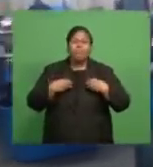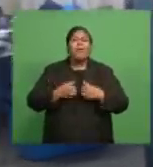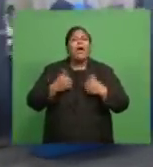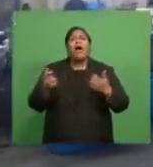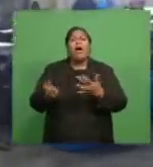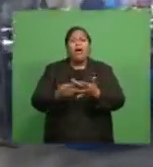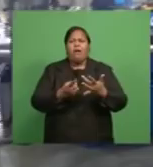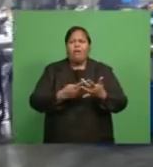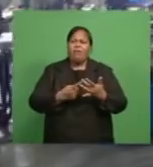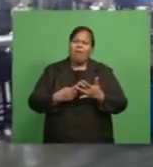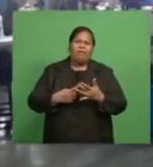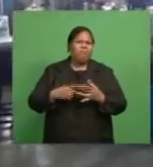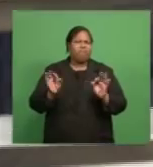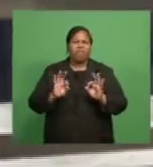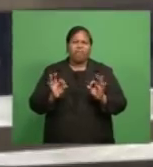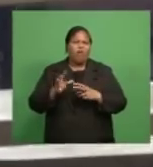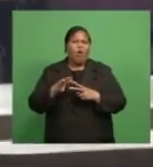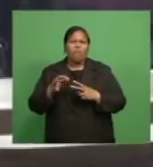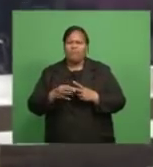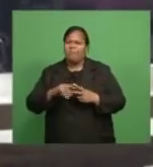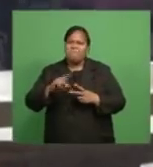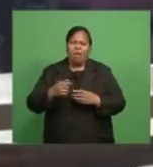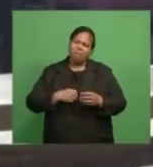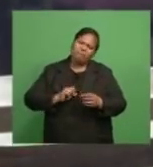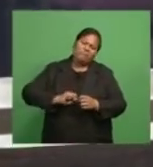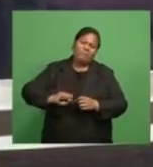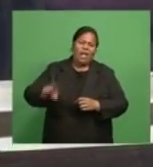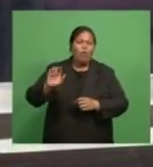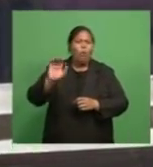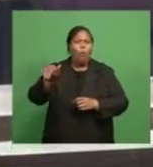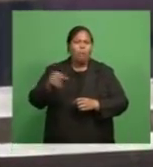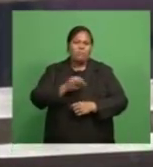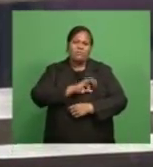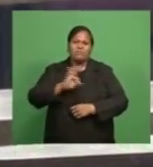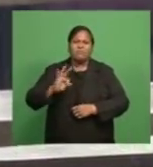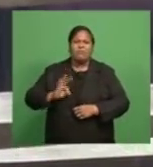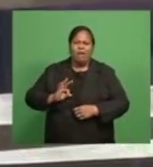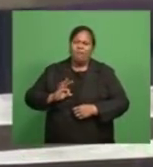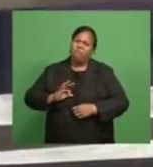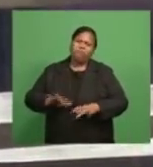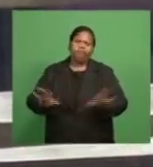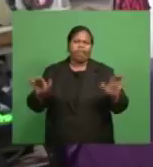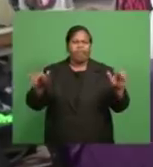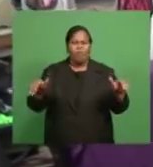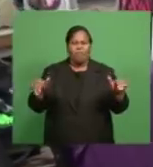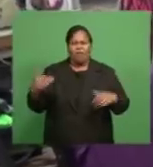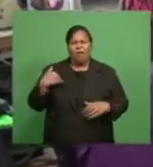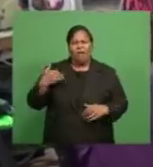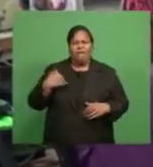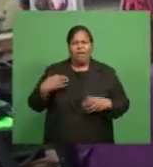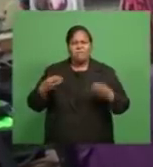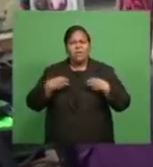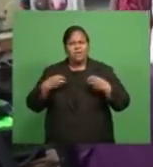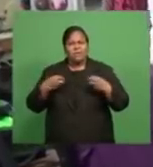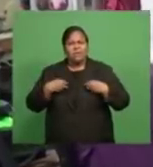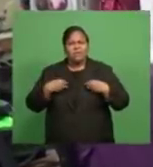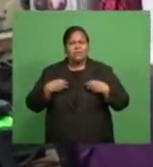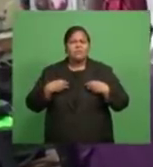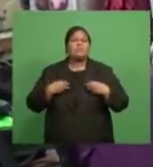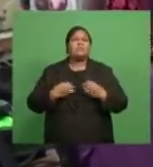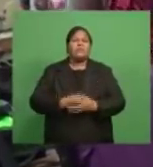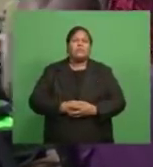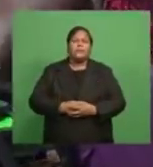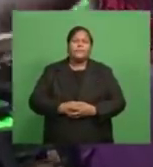send their employees home as there is significant reduction in trade and many sectors have been affected. Kritika Kumar,